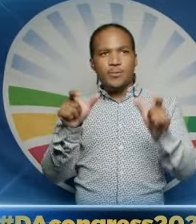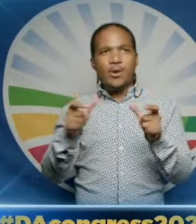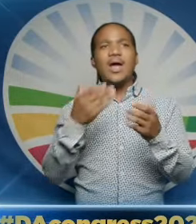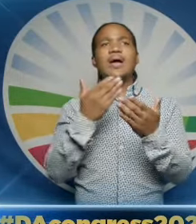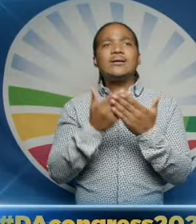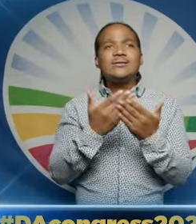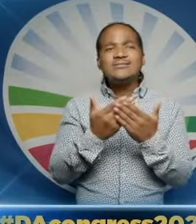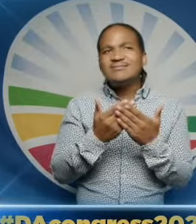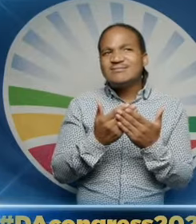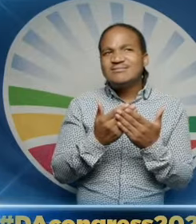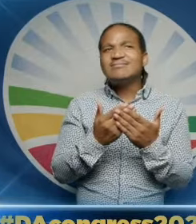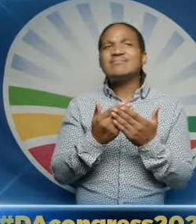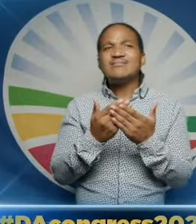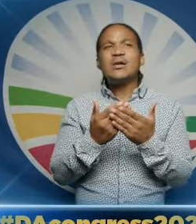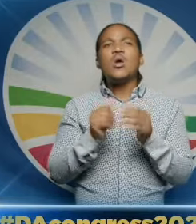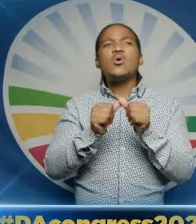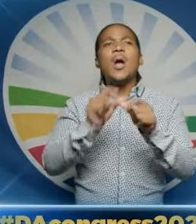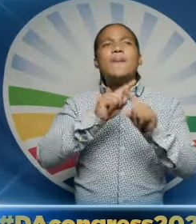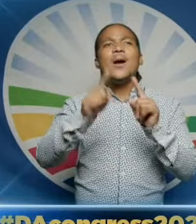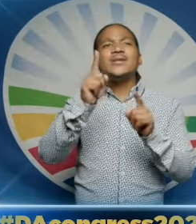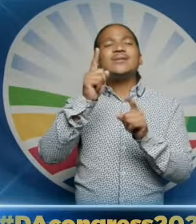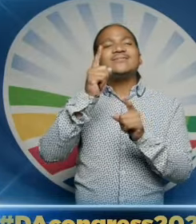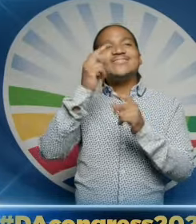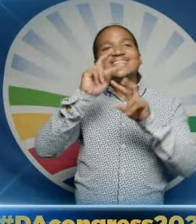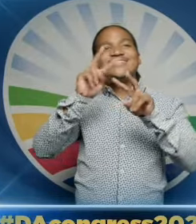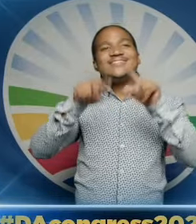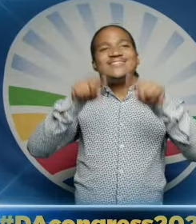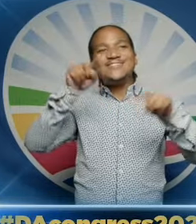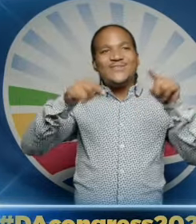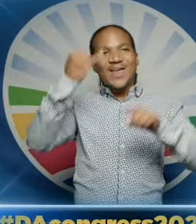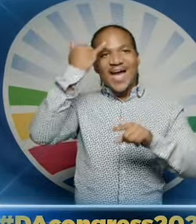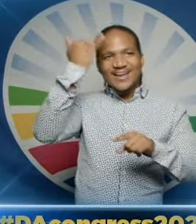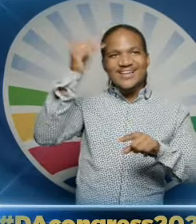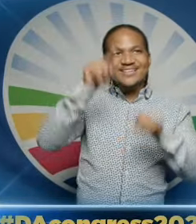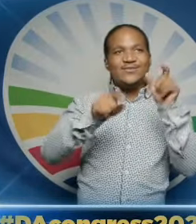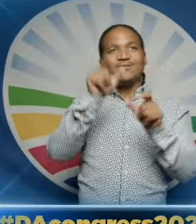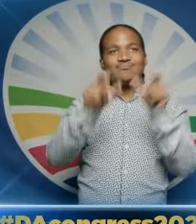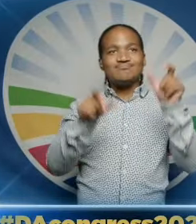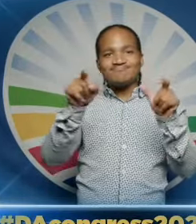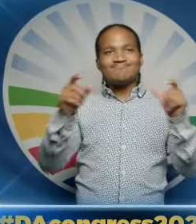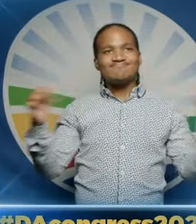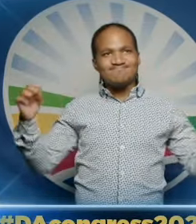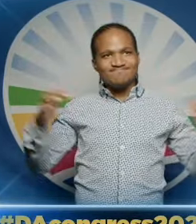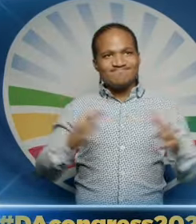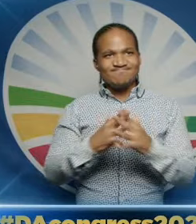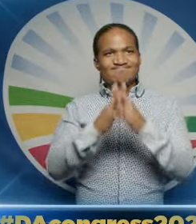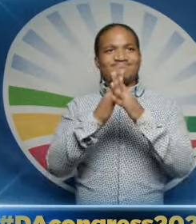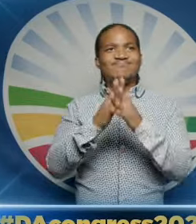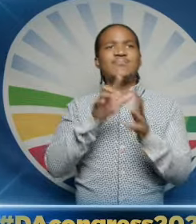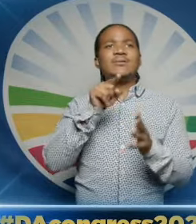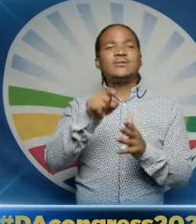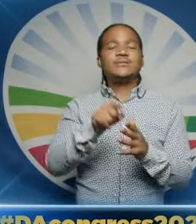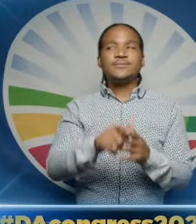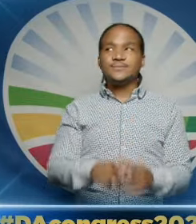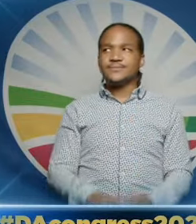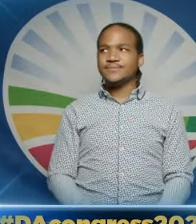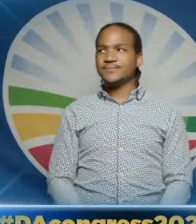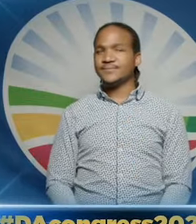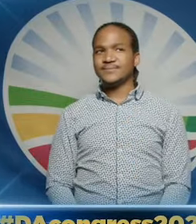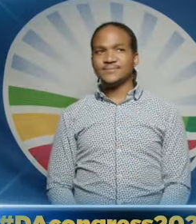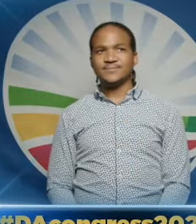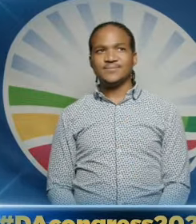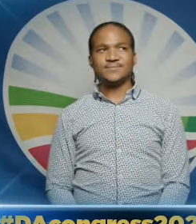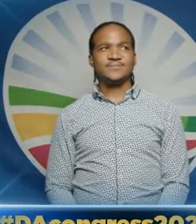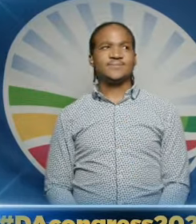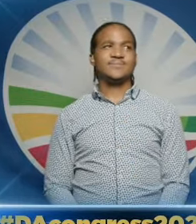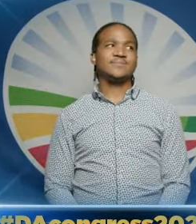freedom, fairness, and opportunity, but the different ideas that the different candidates are bringing to the table to say, this is how we can reach that South Africa, is